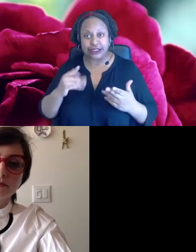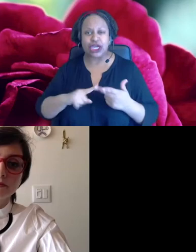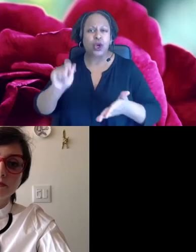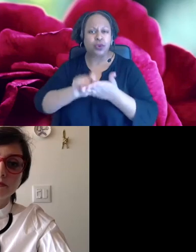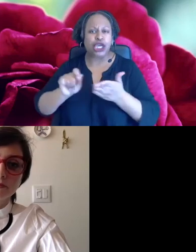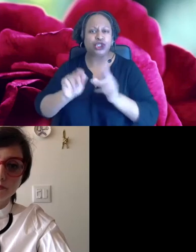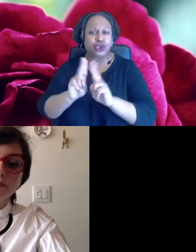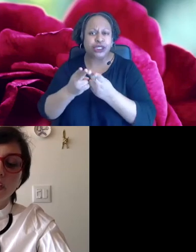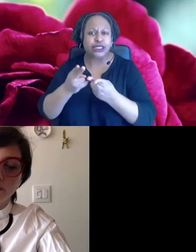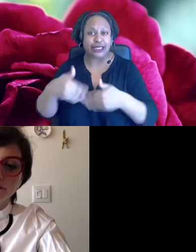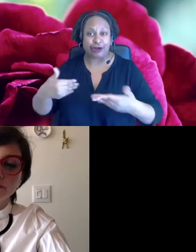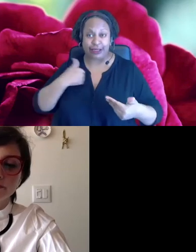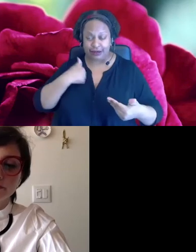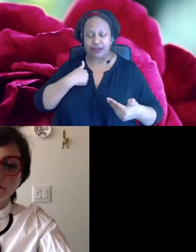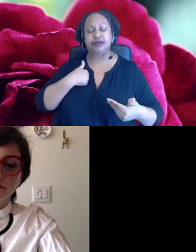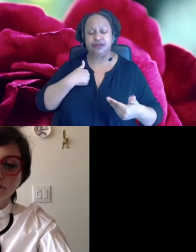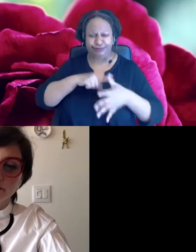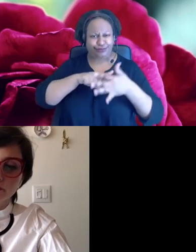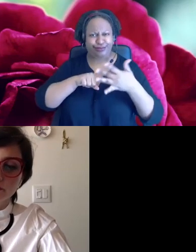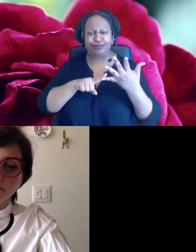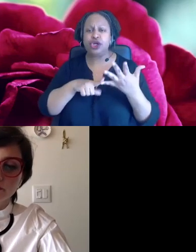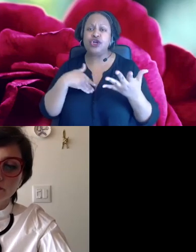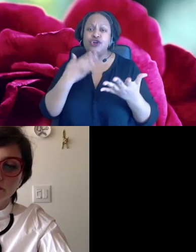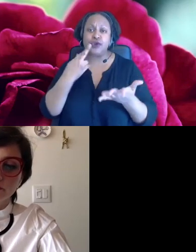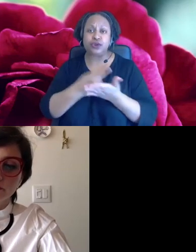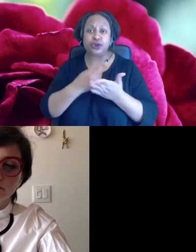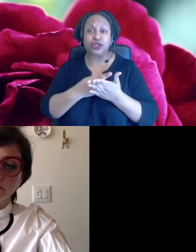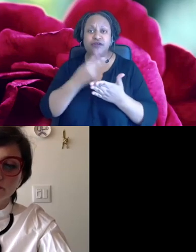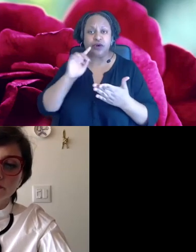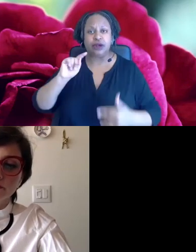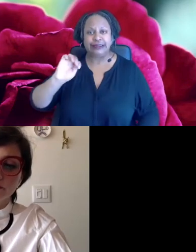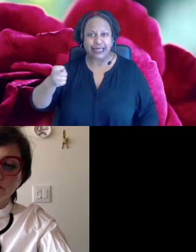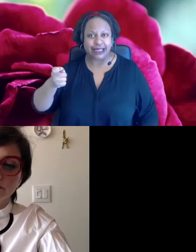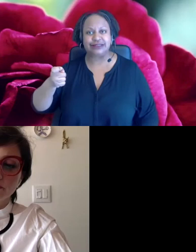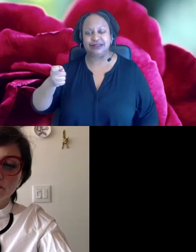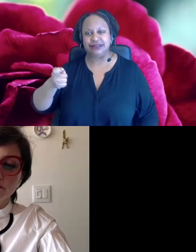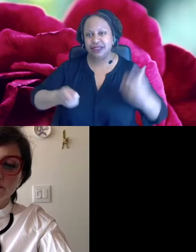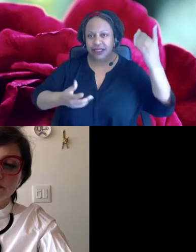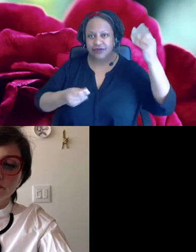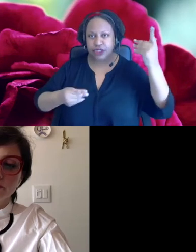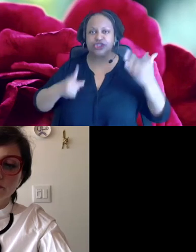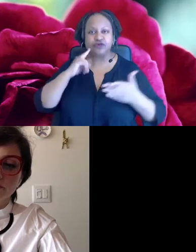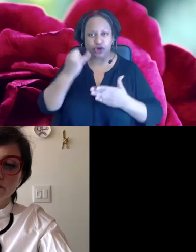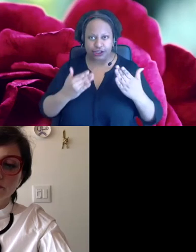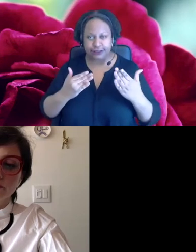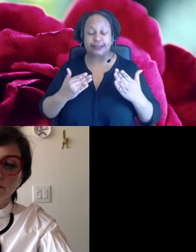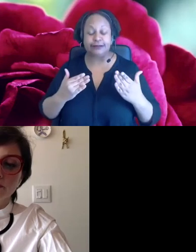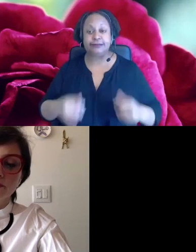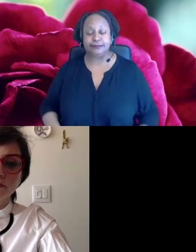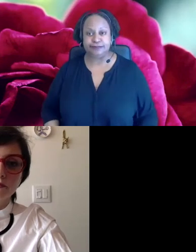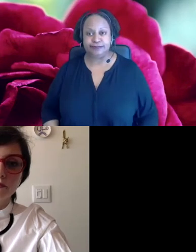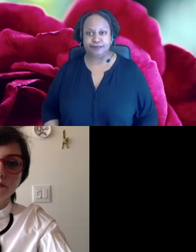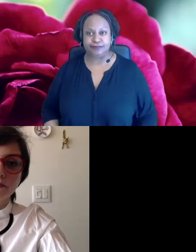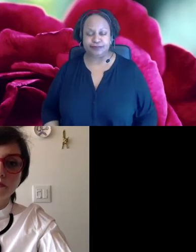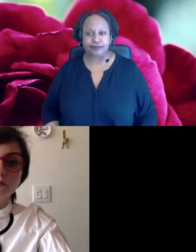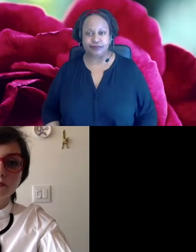of Canada. They all have good resources for artists and